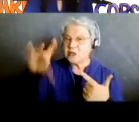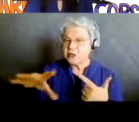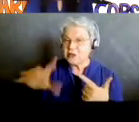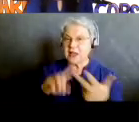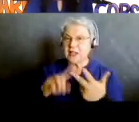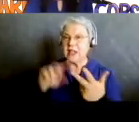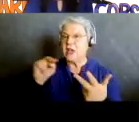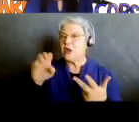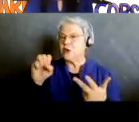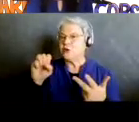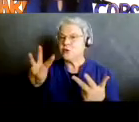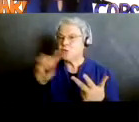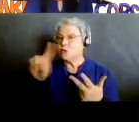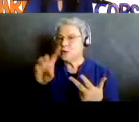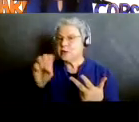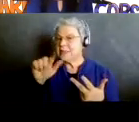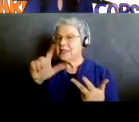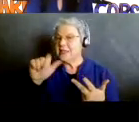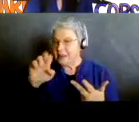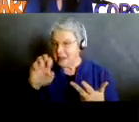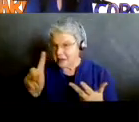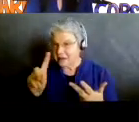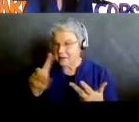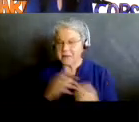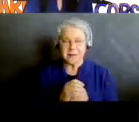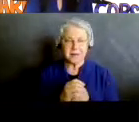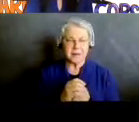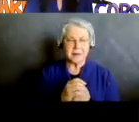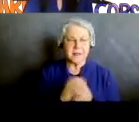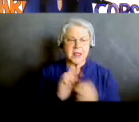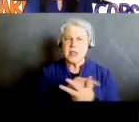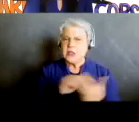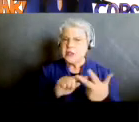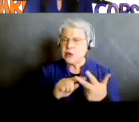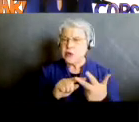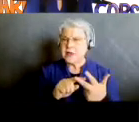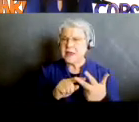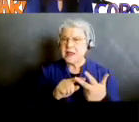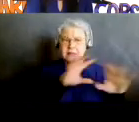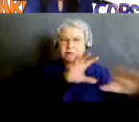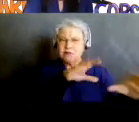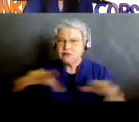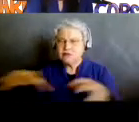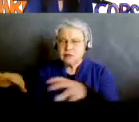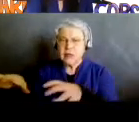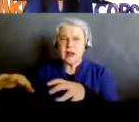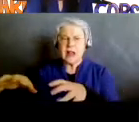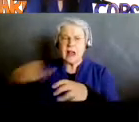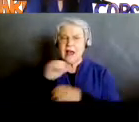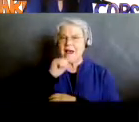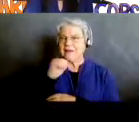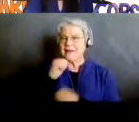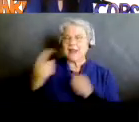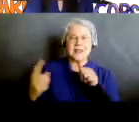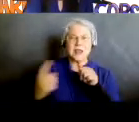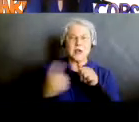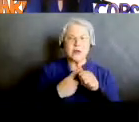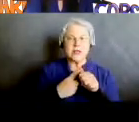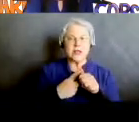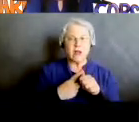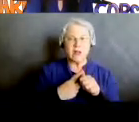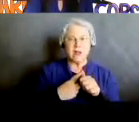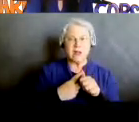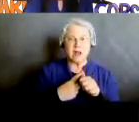argue at the end of the Banswell's Raids book, these states are not, settler colonial states are not the original